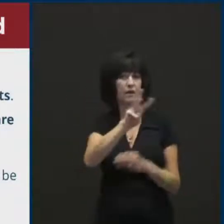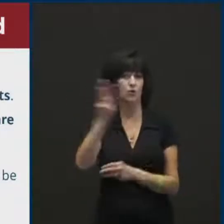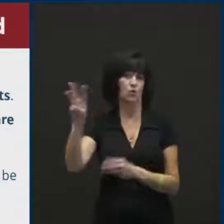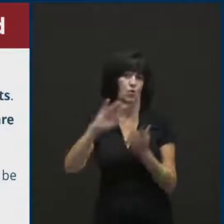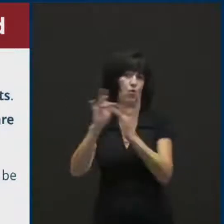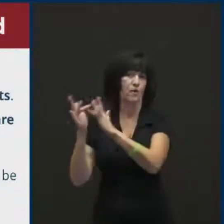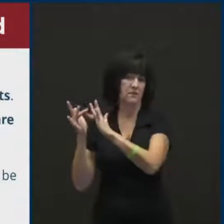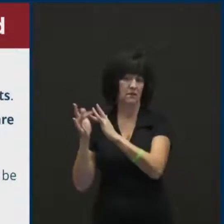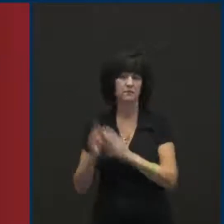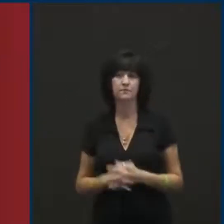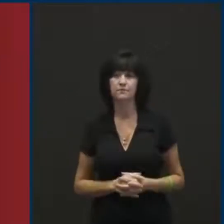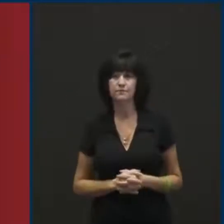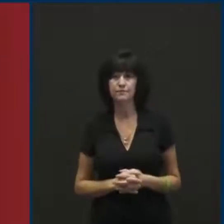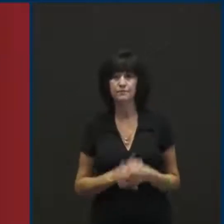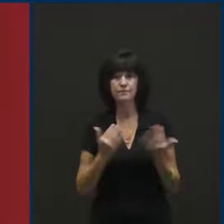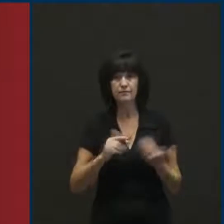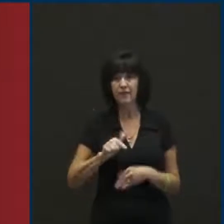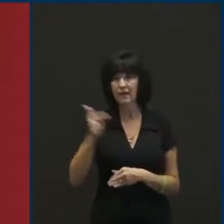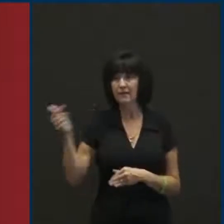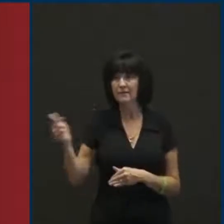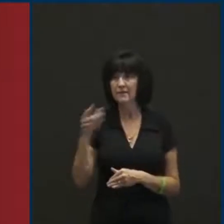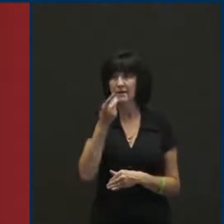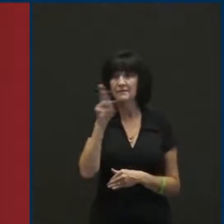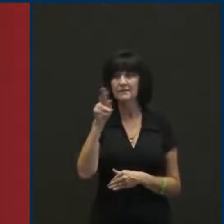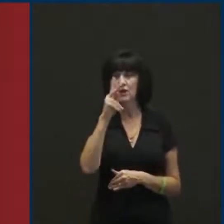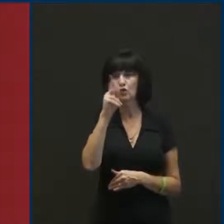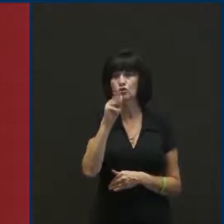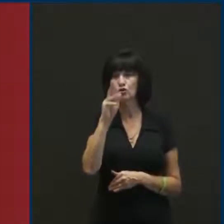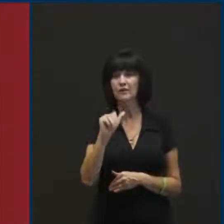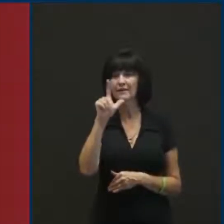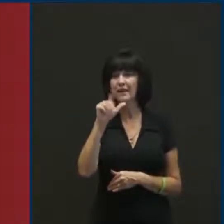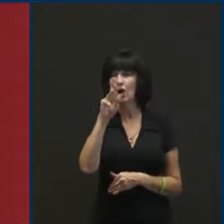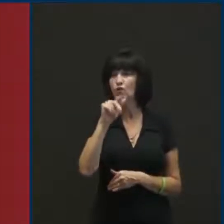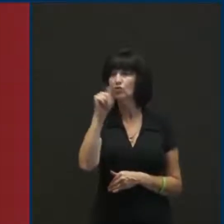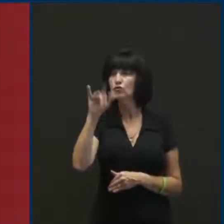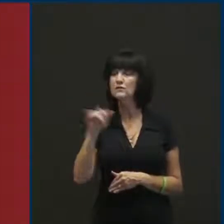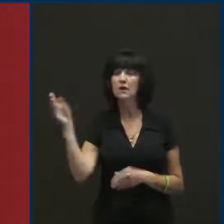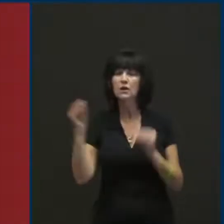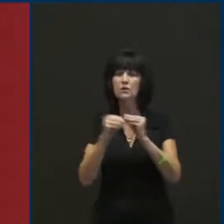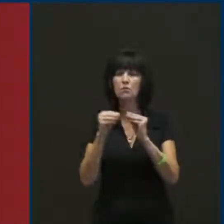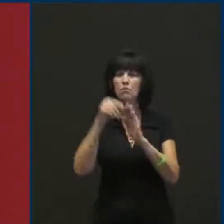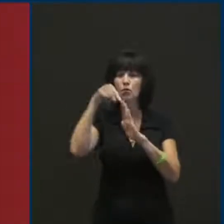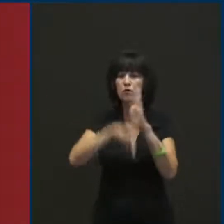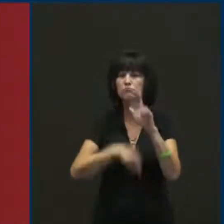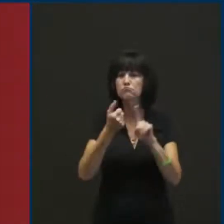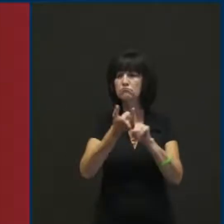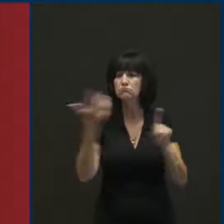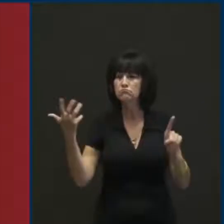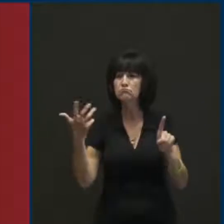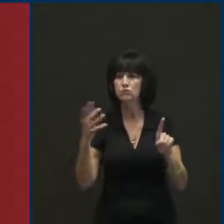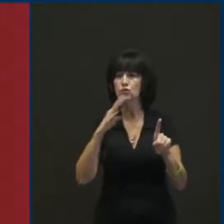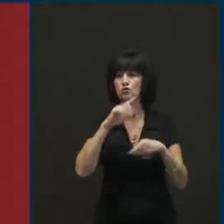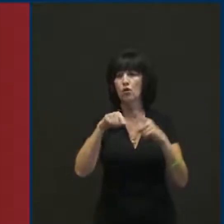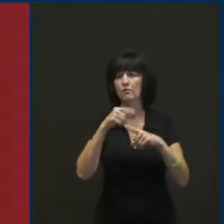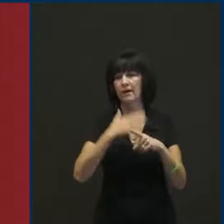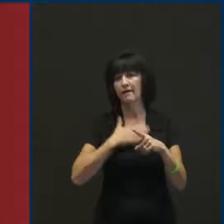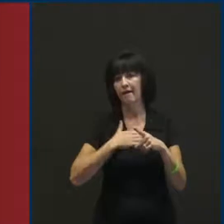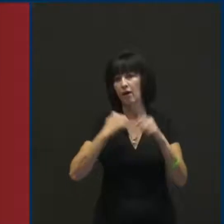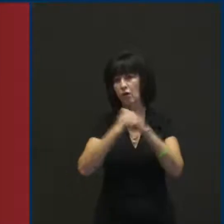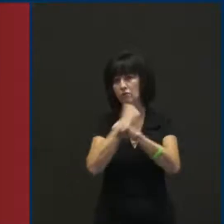up, we have Dr. Carol Rattay, who's going to talk a little bit more in depth about some of our data and some of